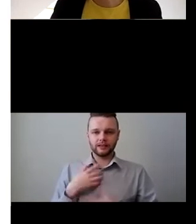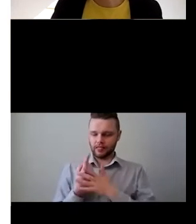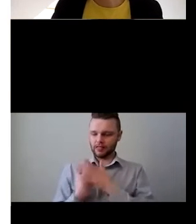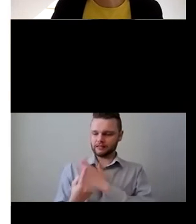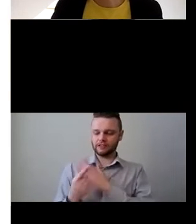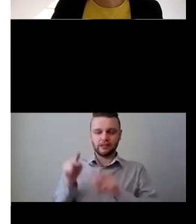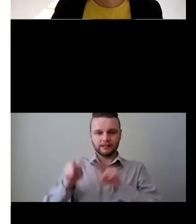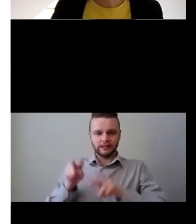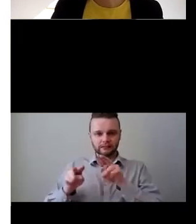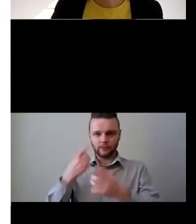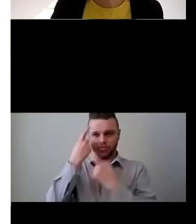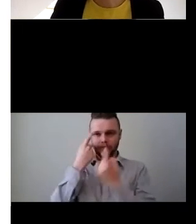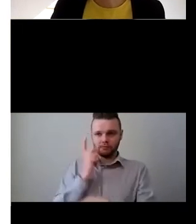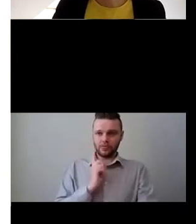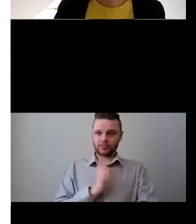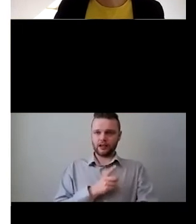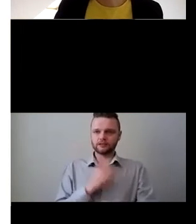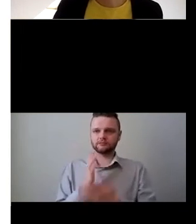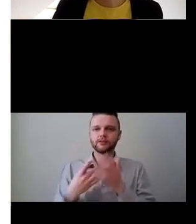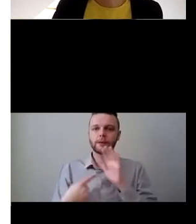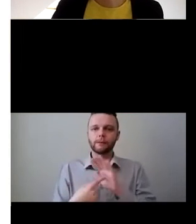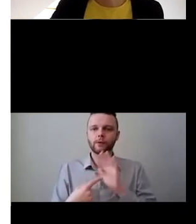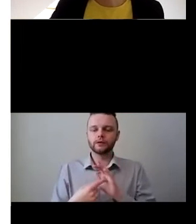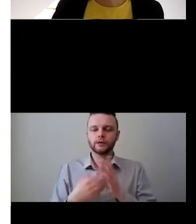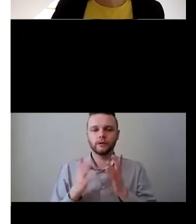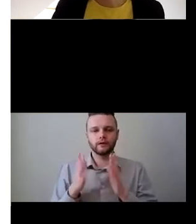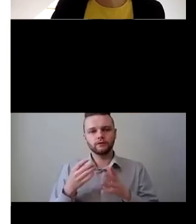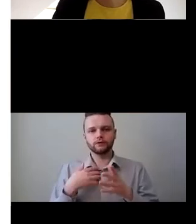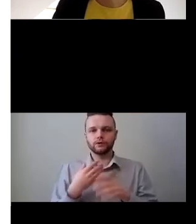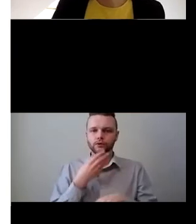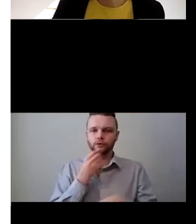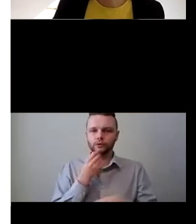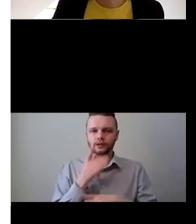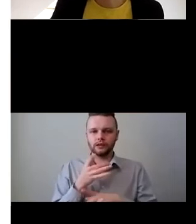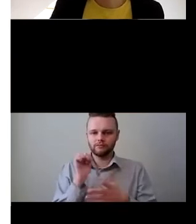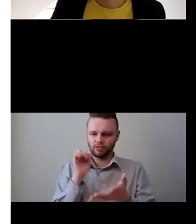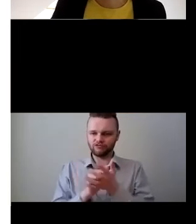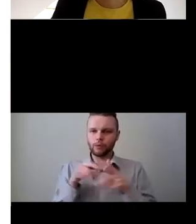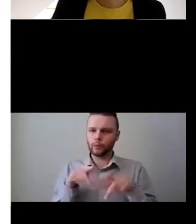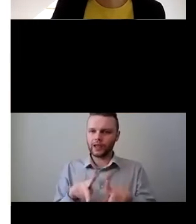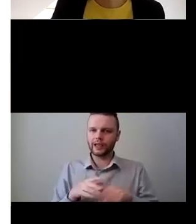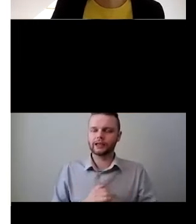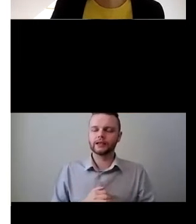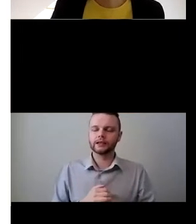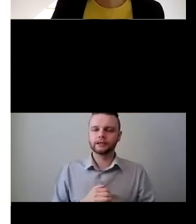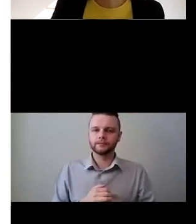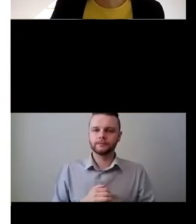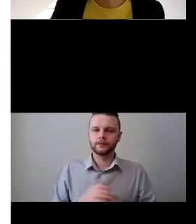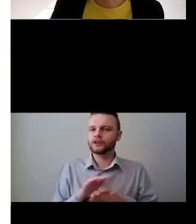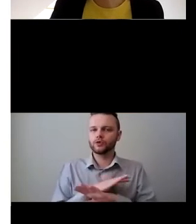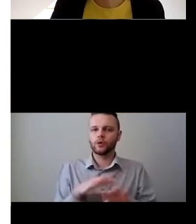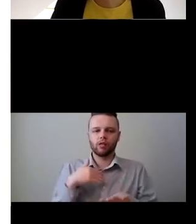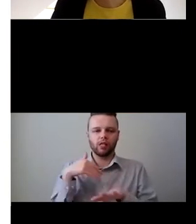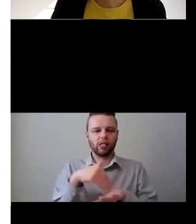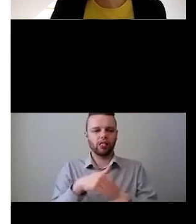assessment, it's important, but it also has to be used in a correct way, and not to the detriment of